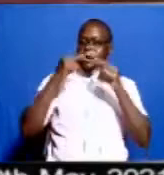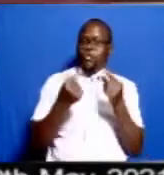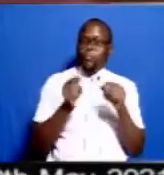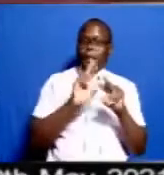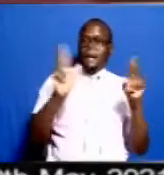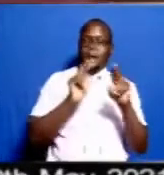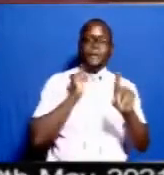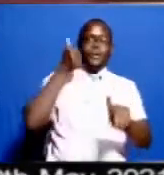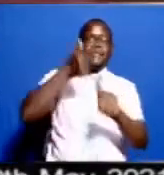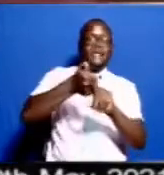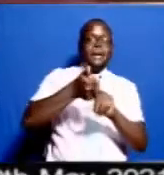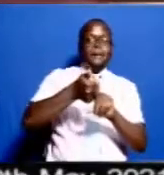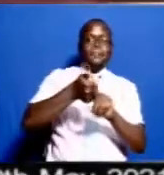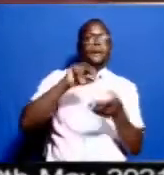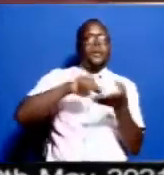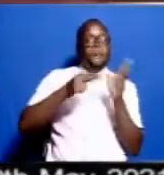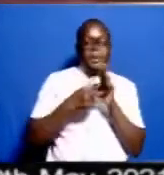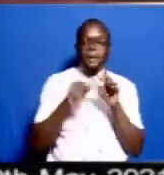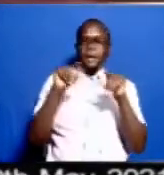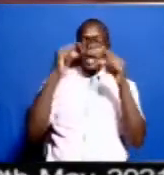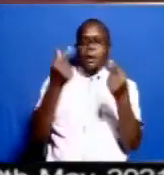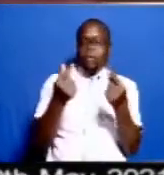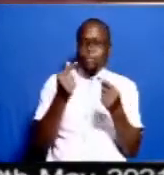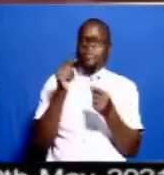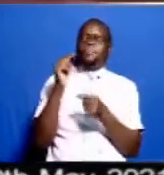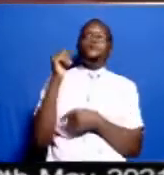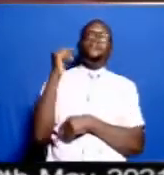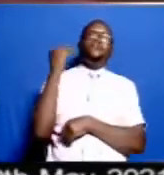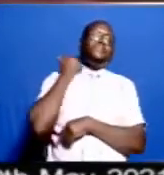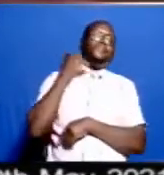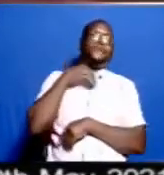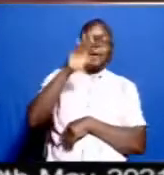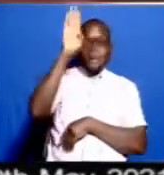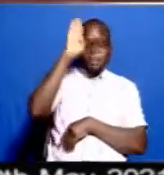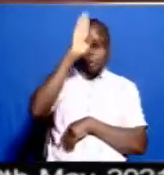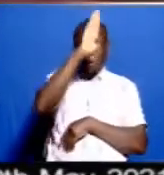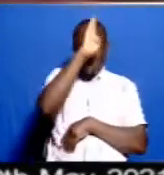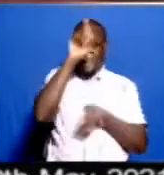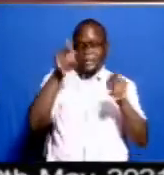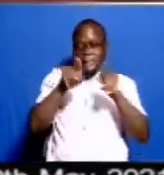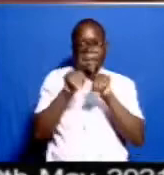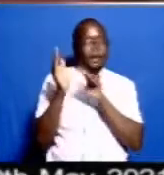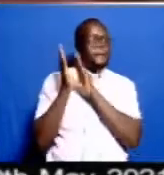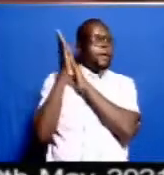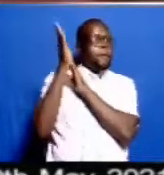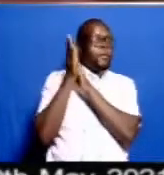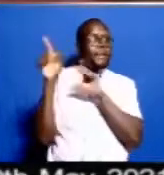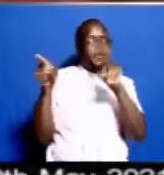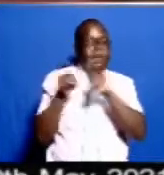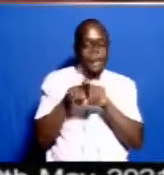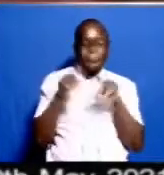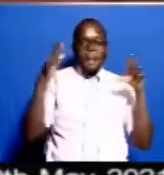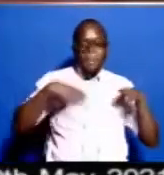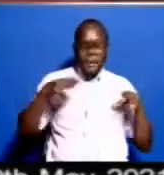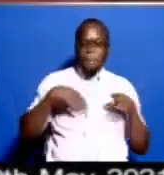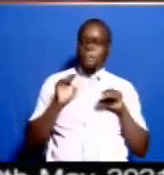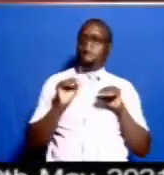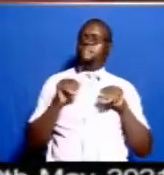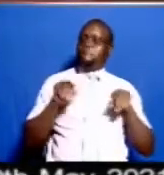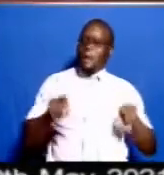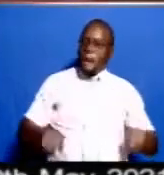Madam Speaker, it was a group that was in Bungoma that was similar to Mungiki. And these people are still moving